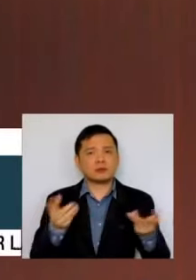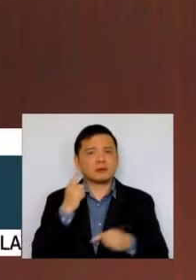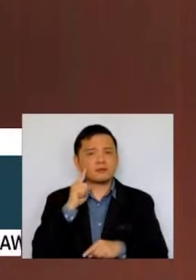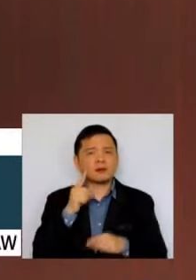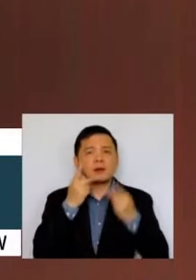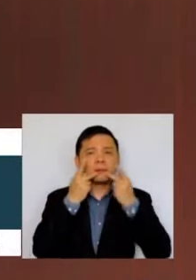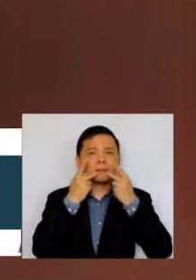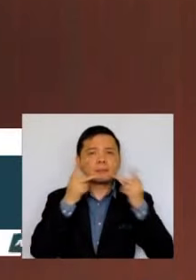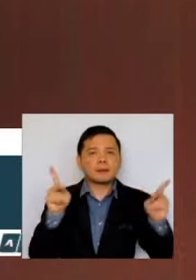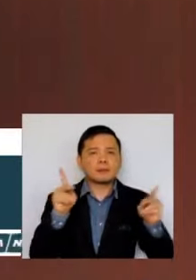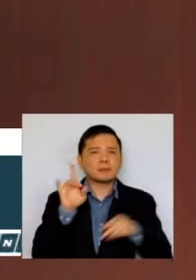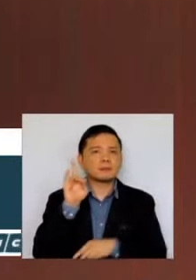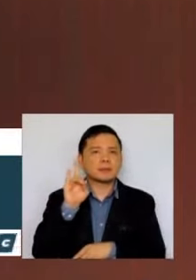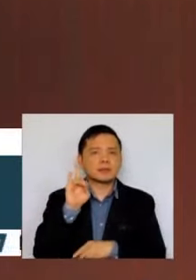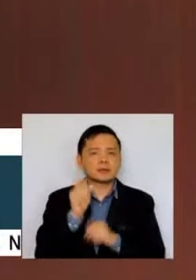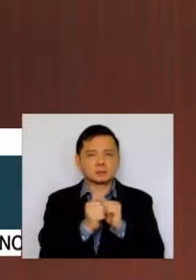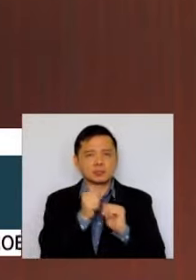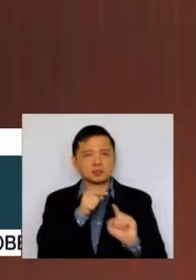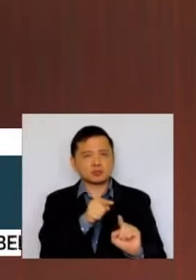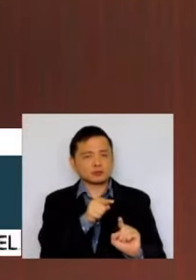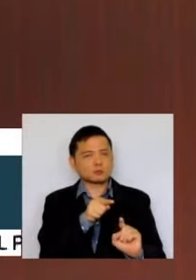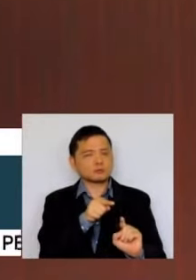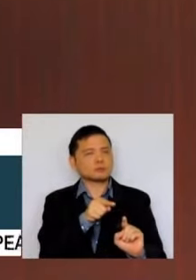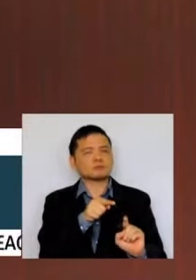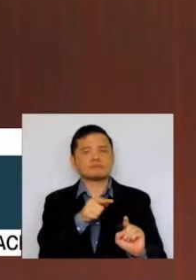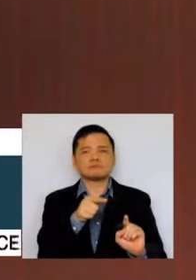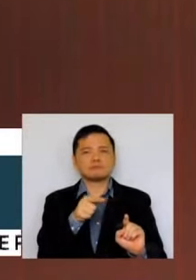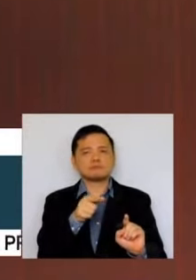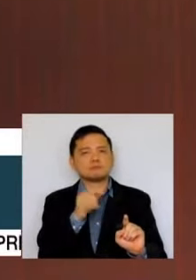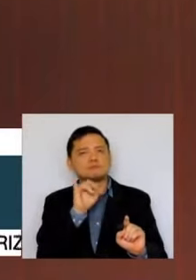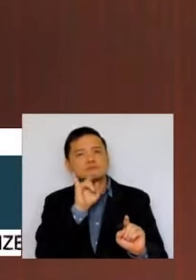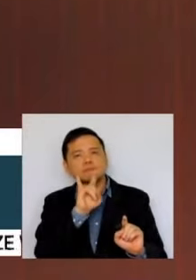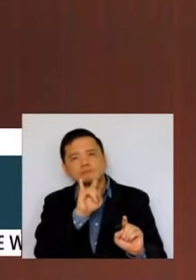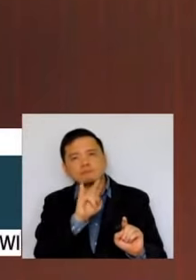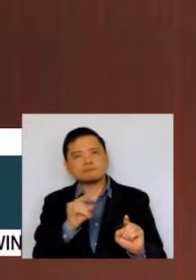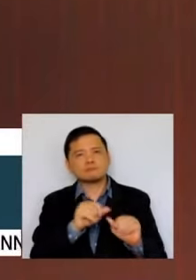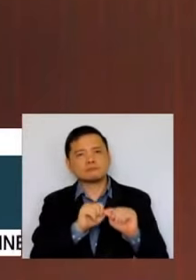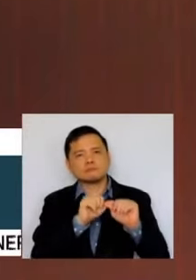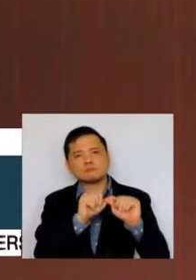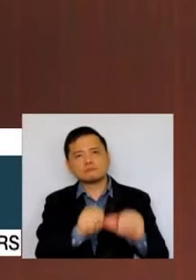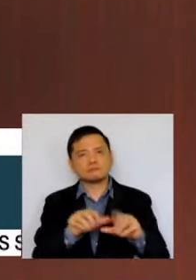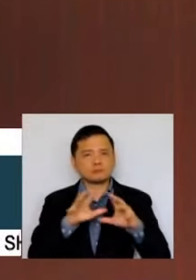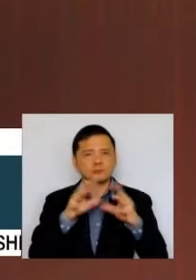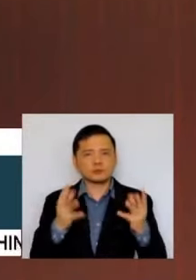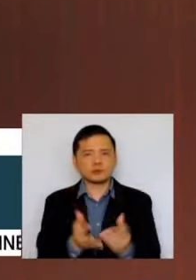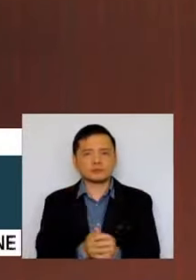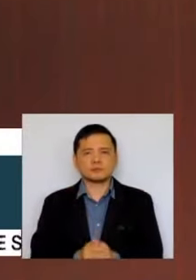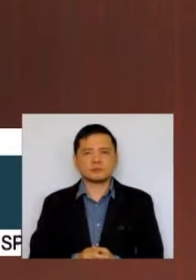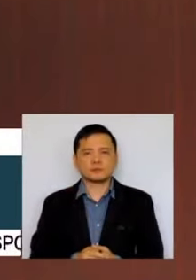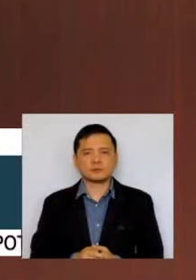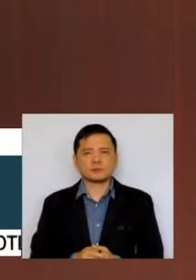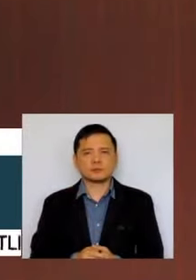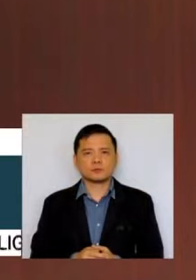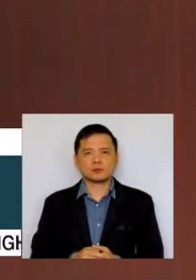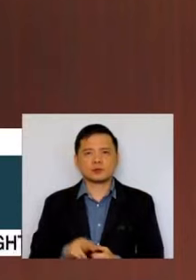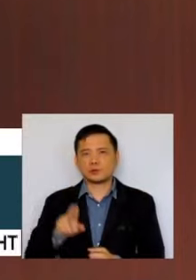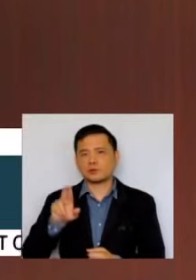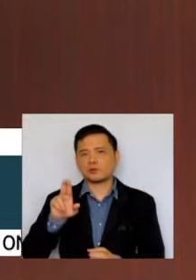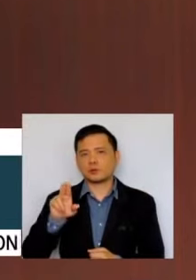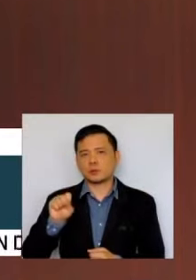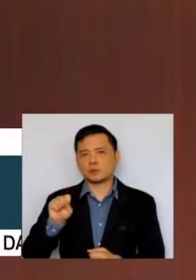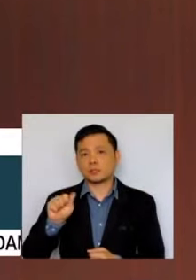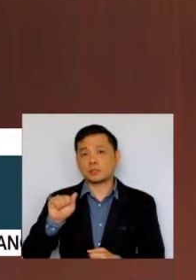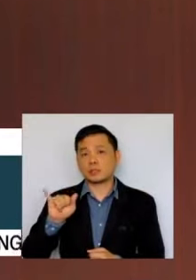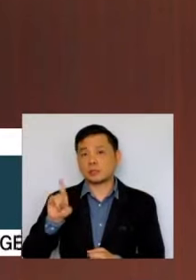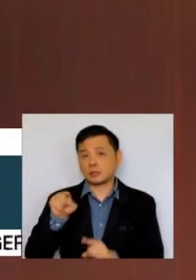sustain independent media around the world. And through our USAID, we're going to be standing up a new defamation